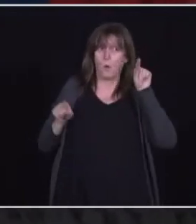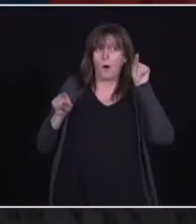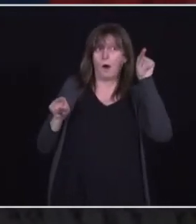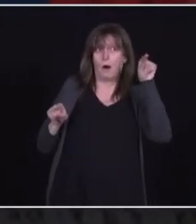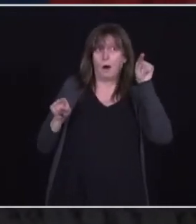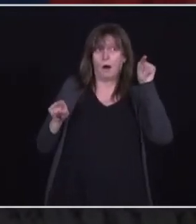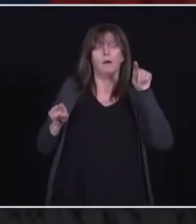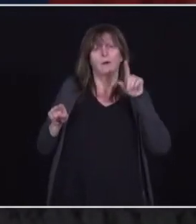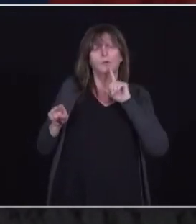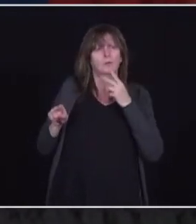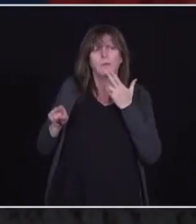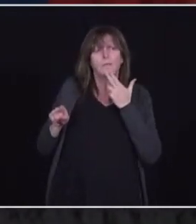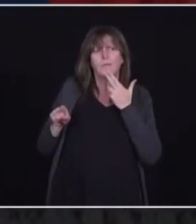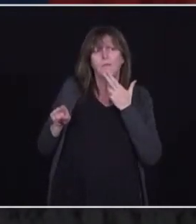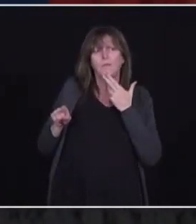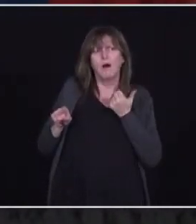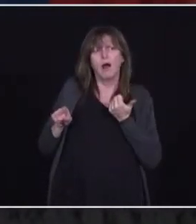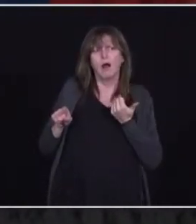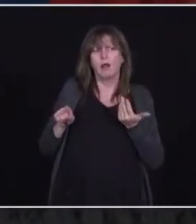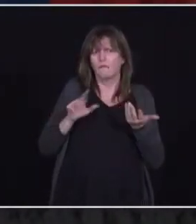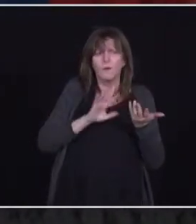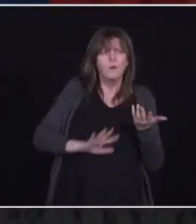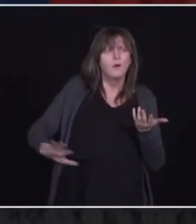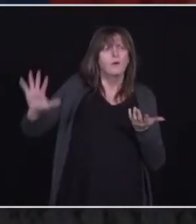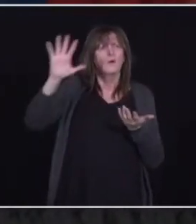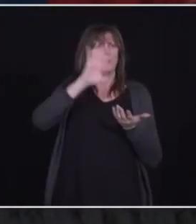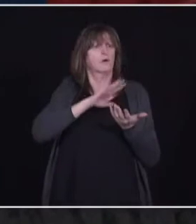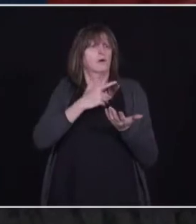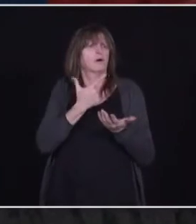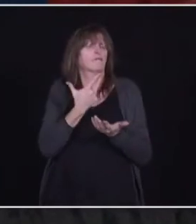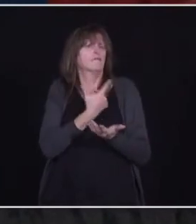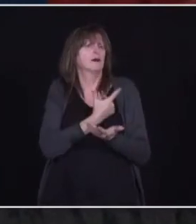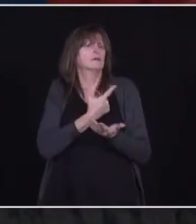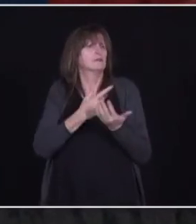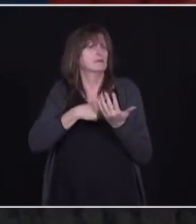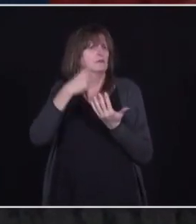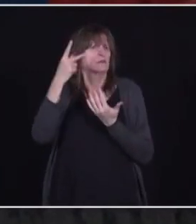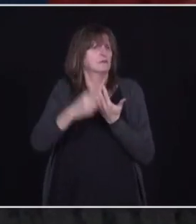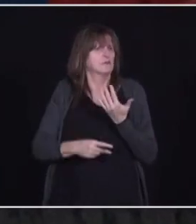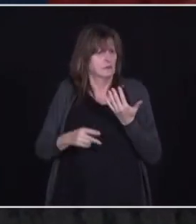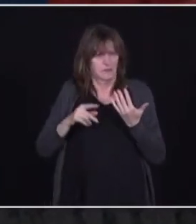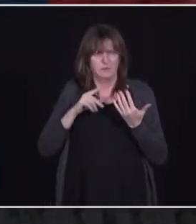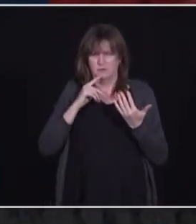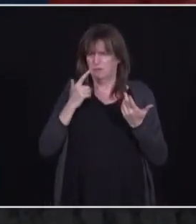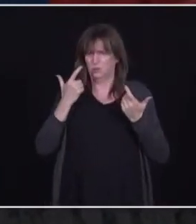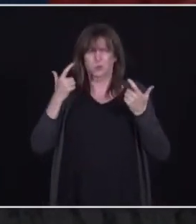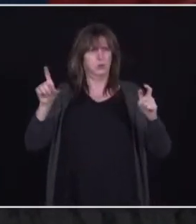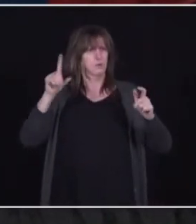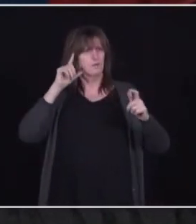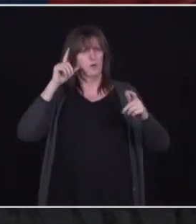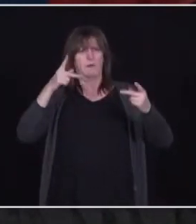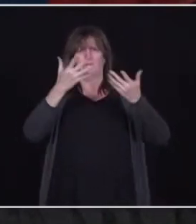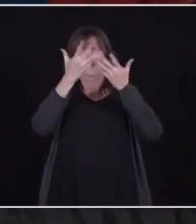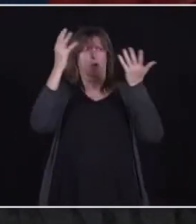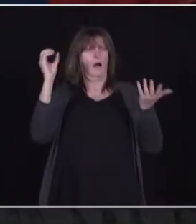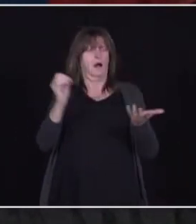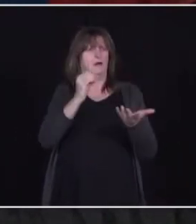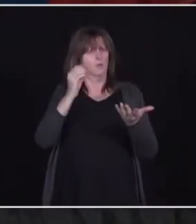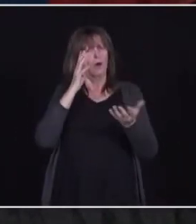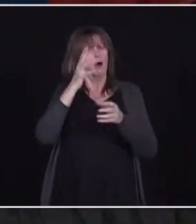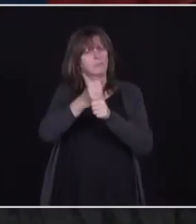overall vaccination program that we're going to walk out and deliver for the people of Ontario over these next months. We